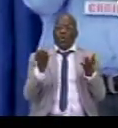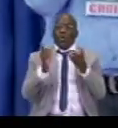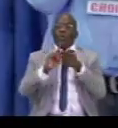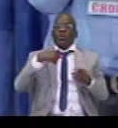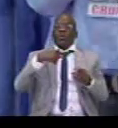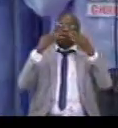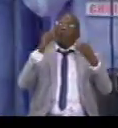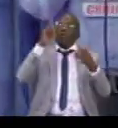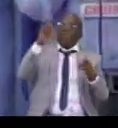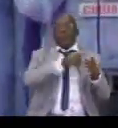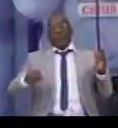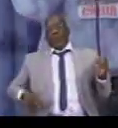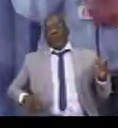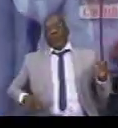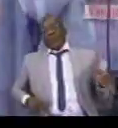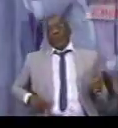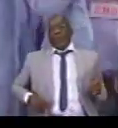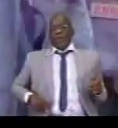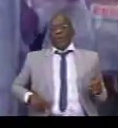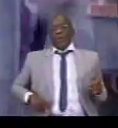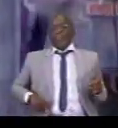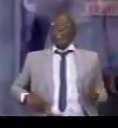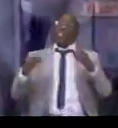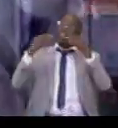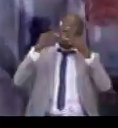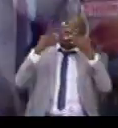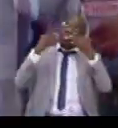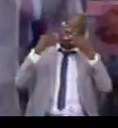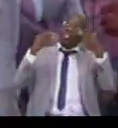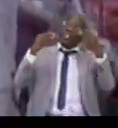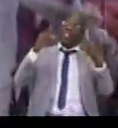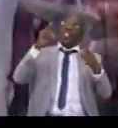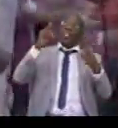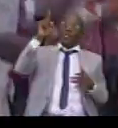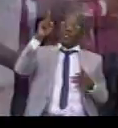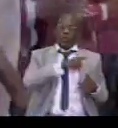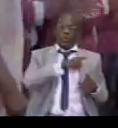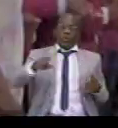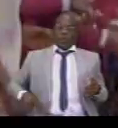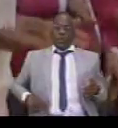Thank you, Lord. Thank you, Lord. Thank you,